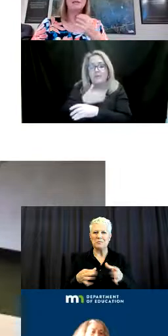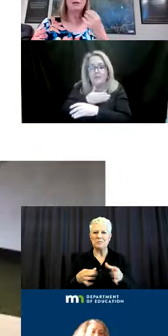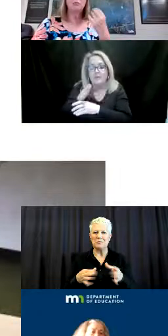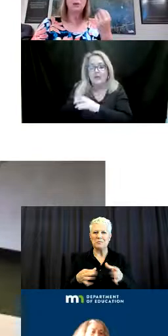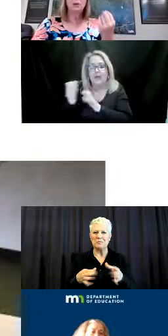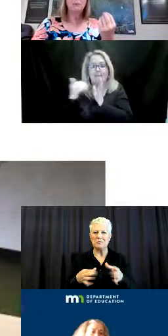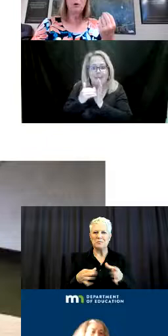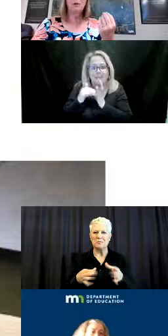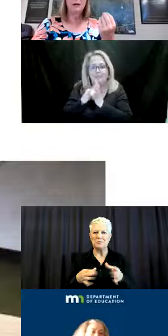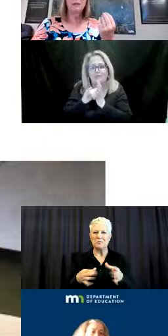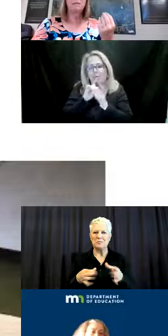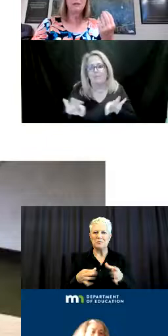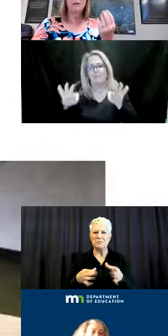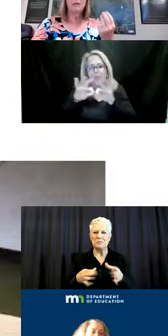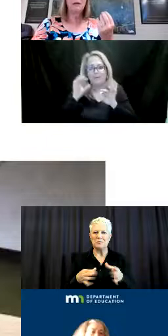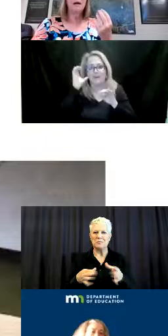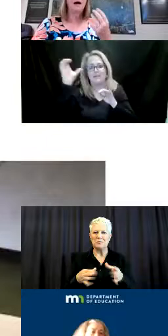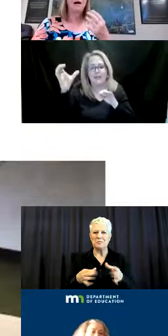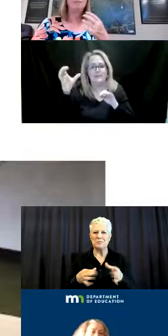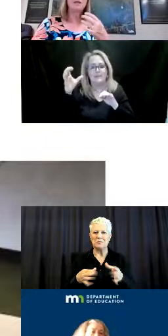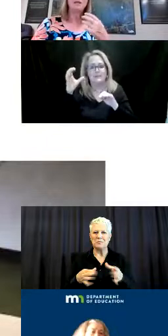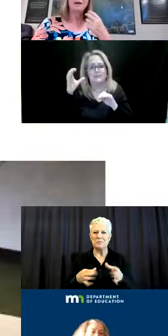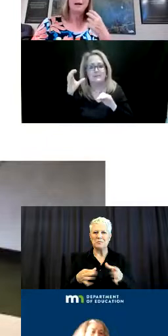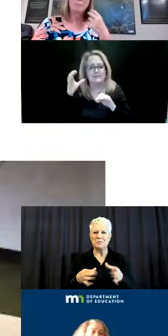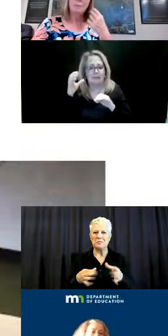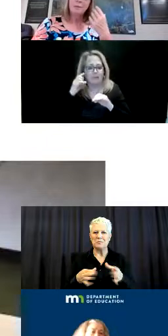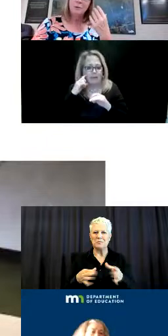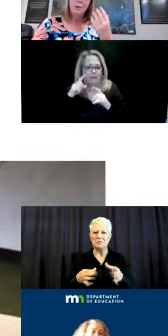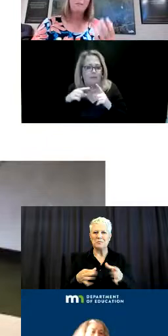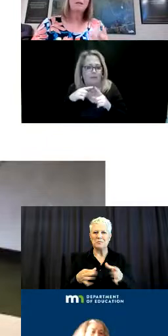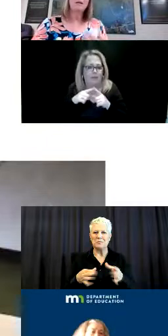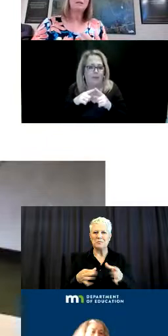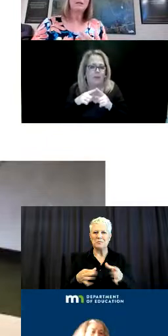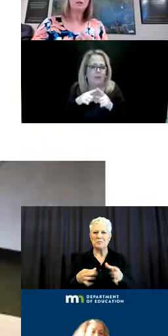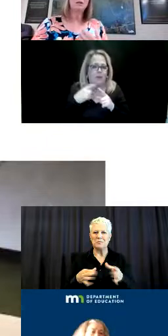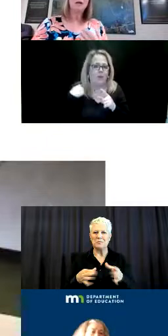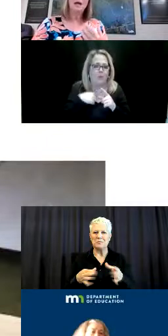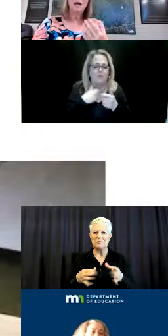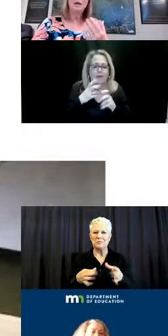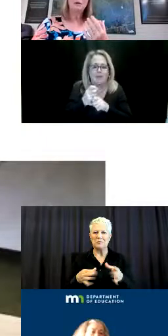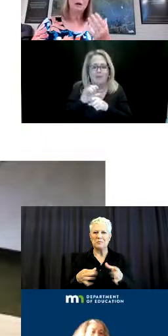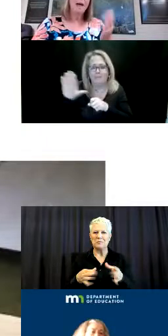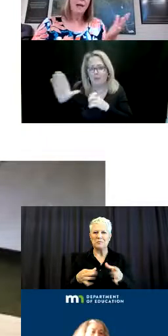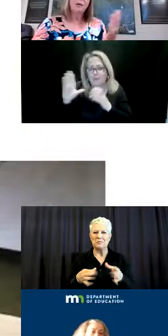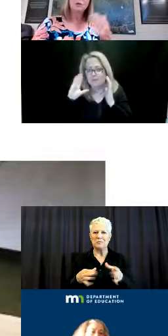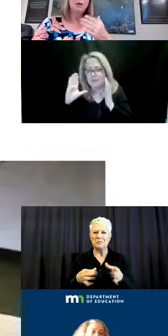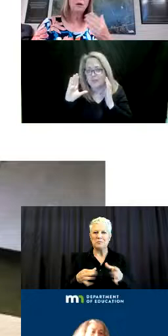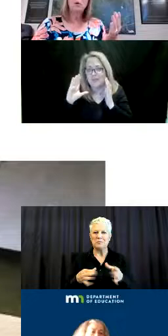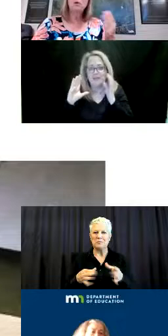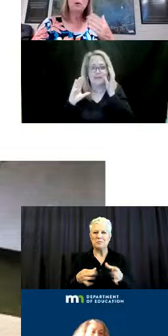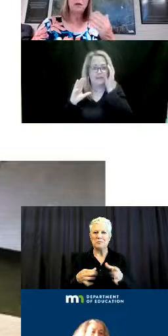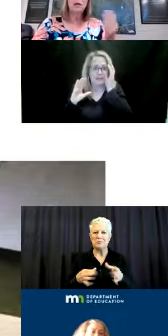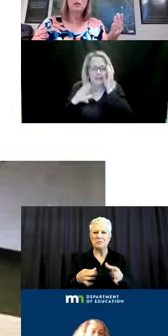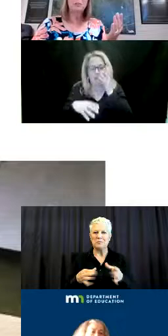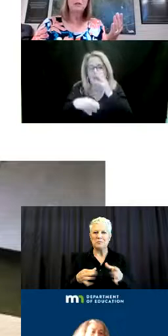again is a really important concept, I think, in grabbing kids' attention and adding to that